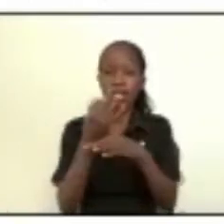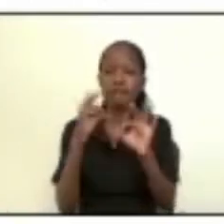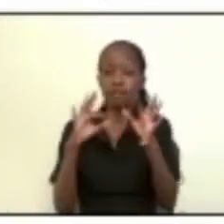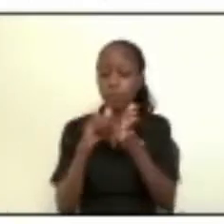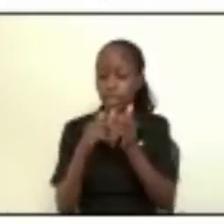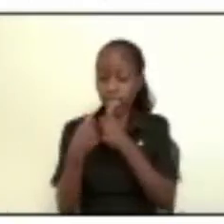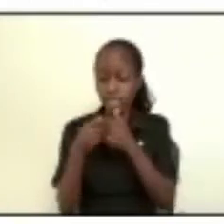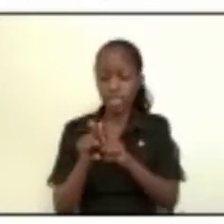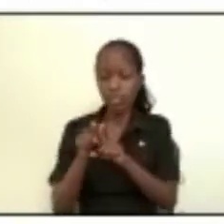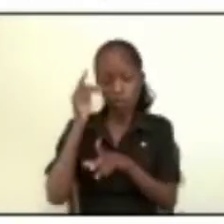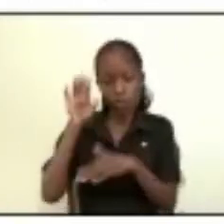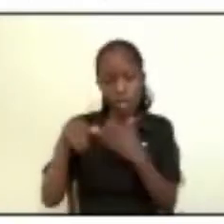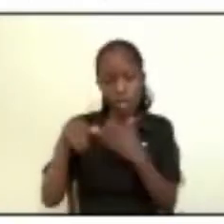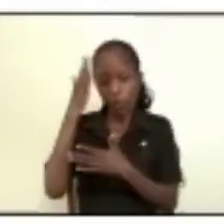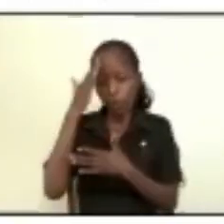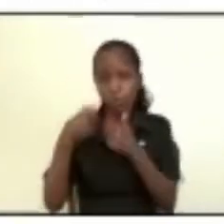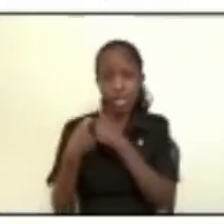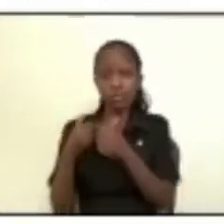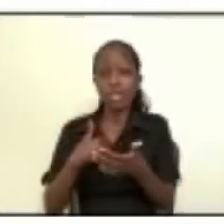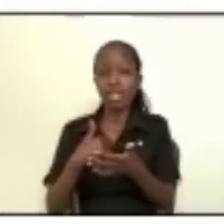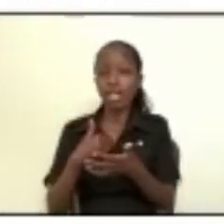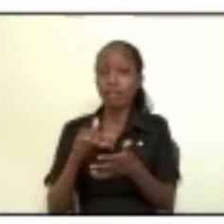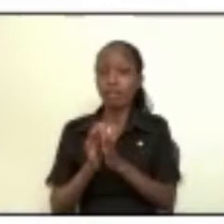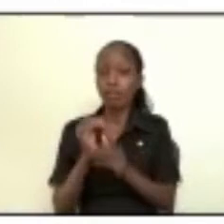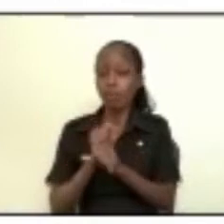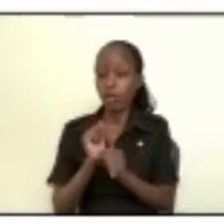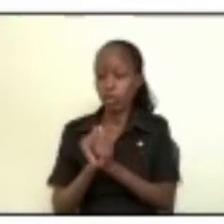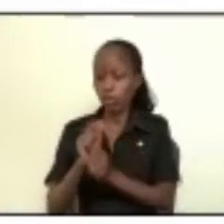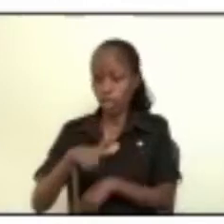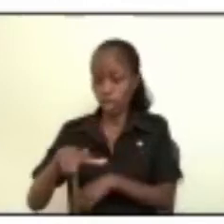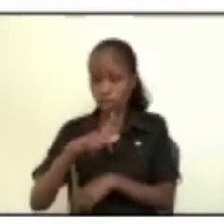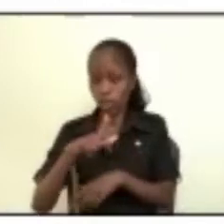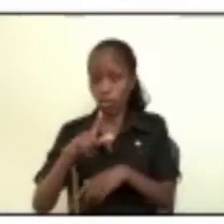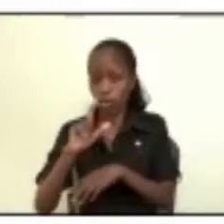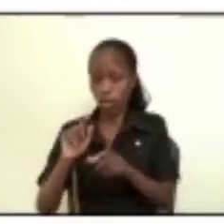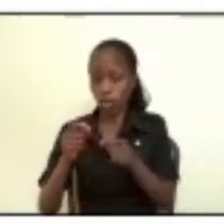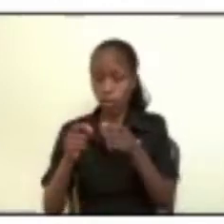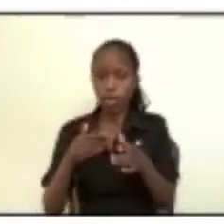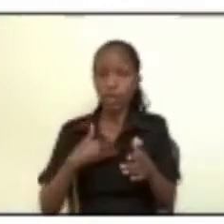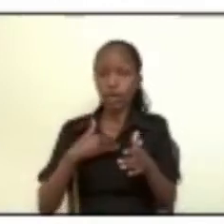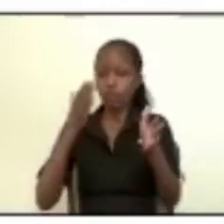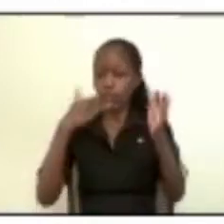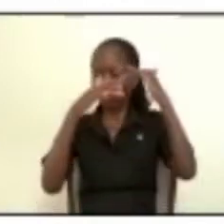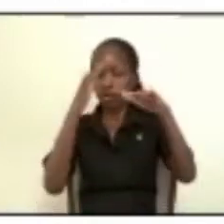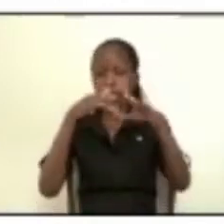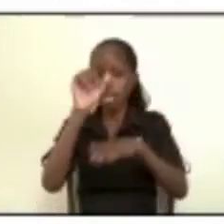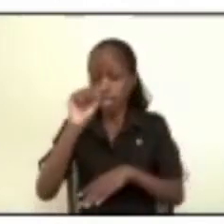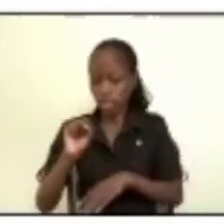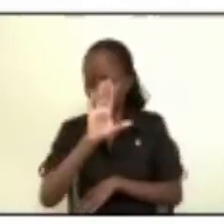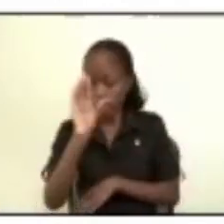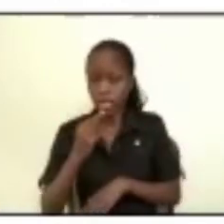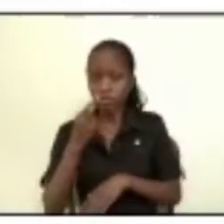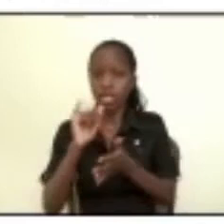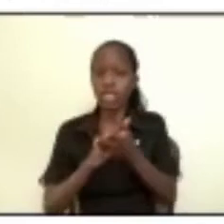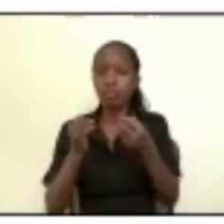the challenges that we've had working in local media. There was a professor in South Africa that said,